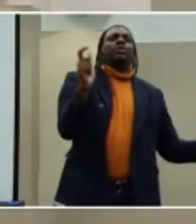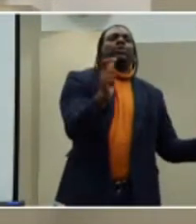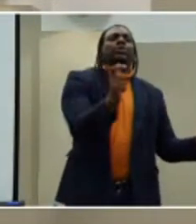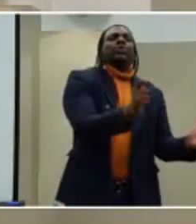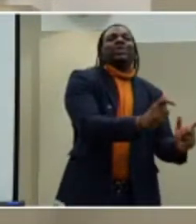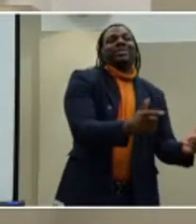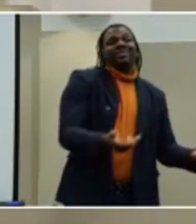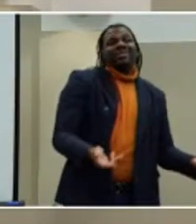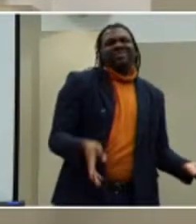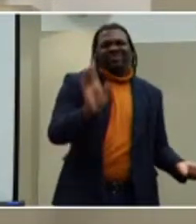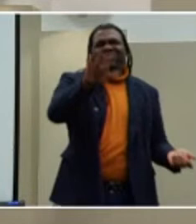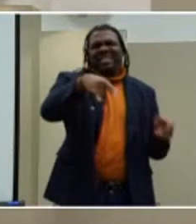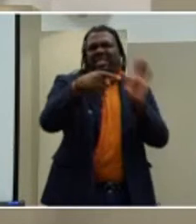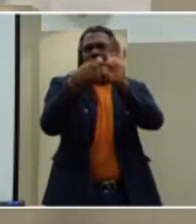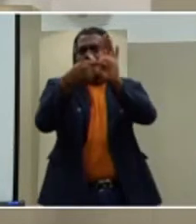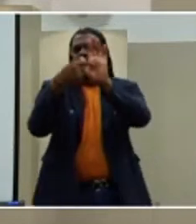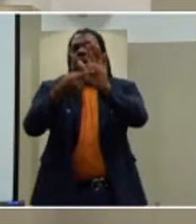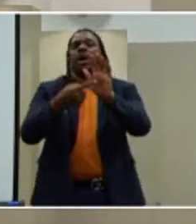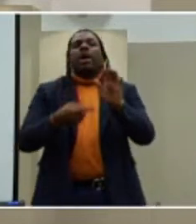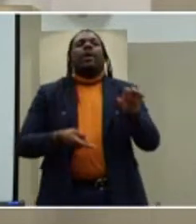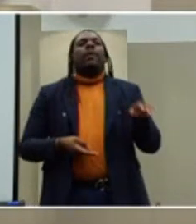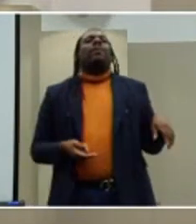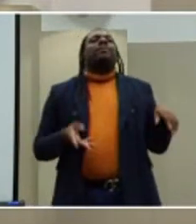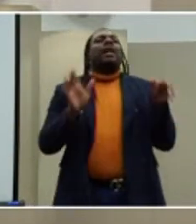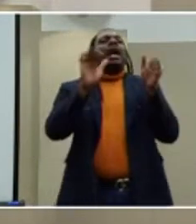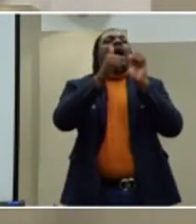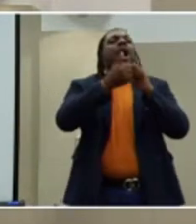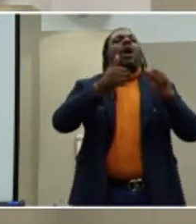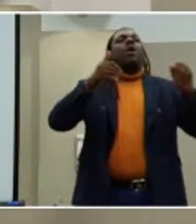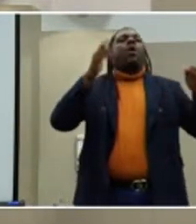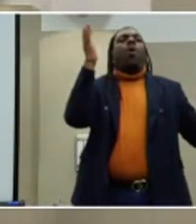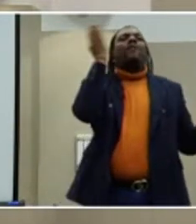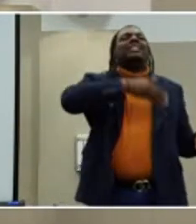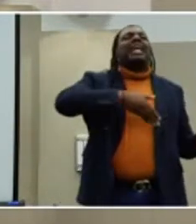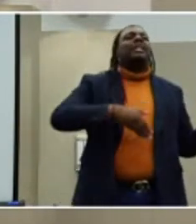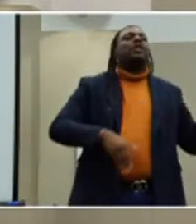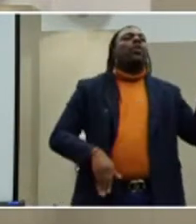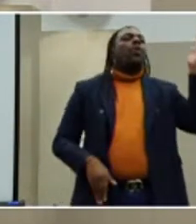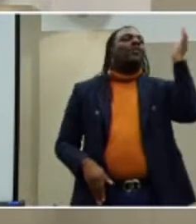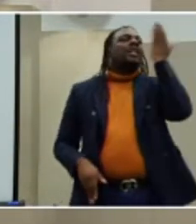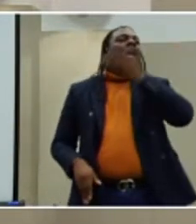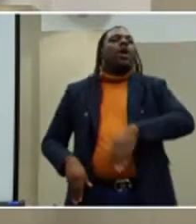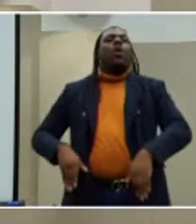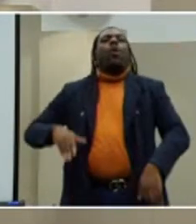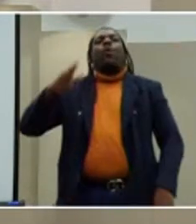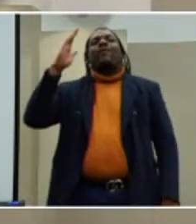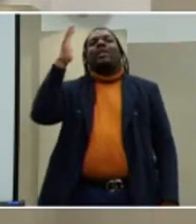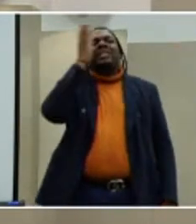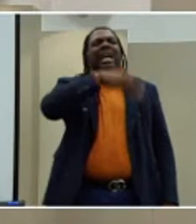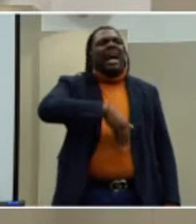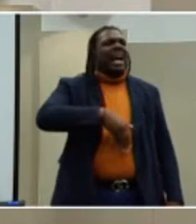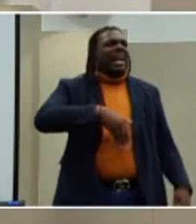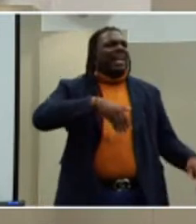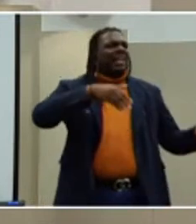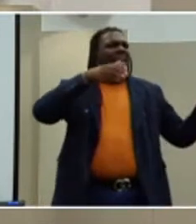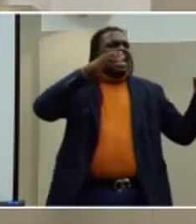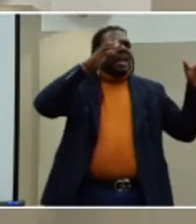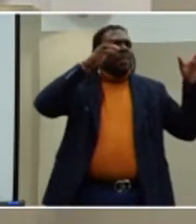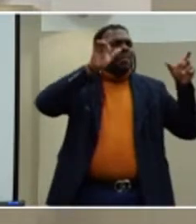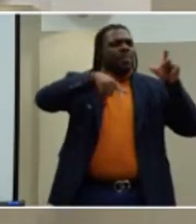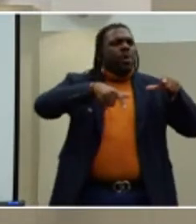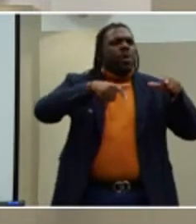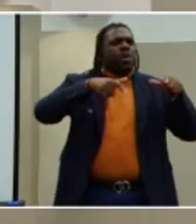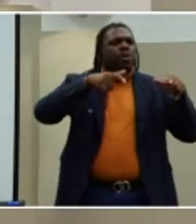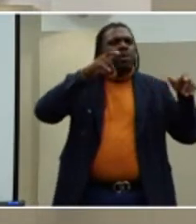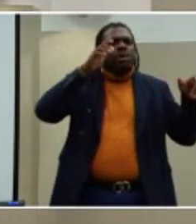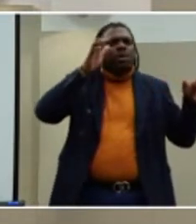basic example of how oversight and really hearing what the population has to